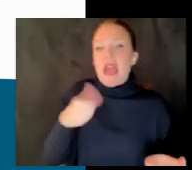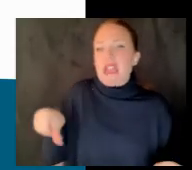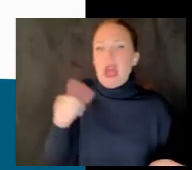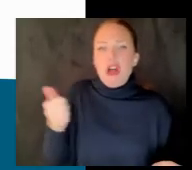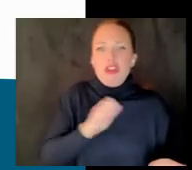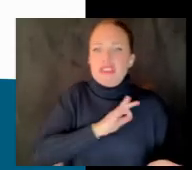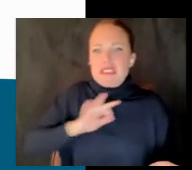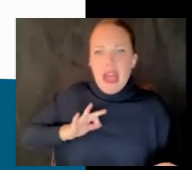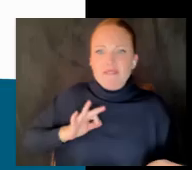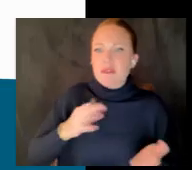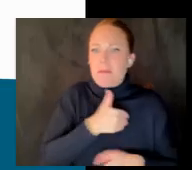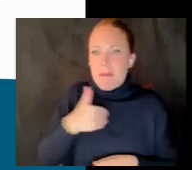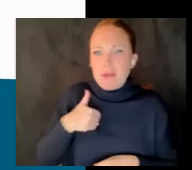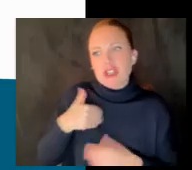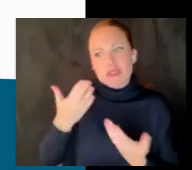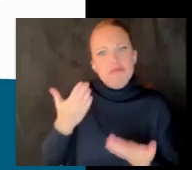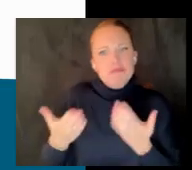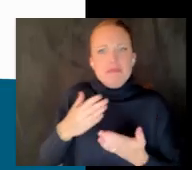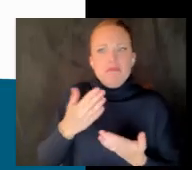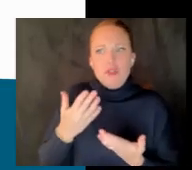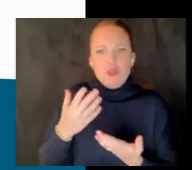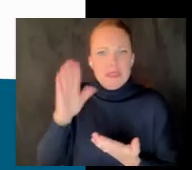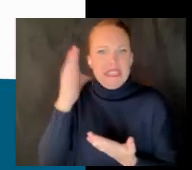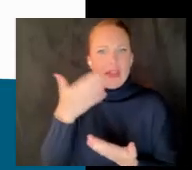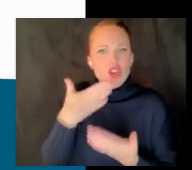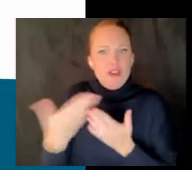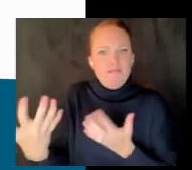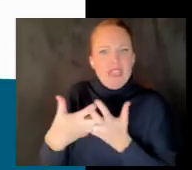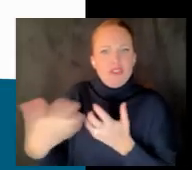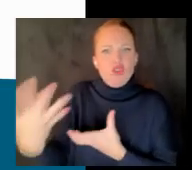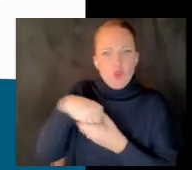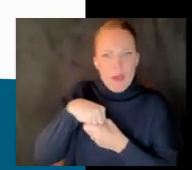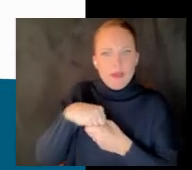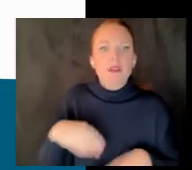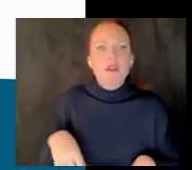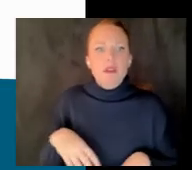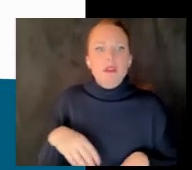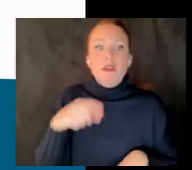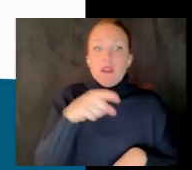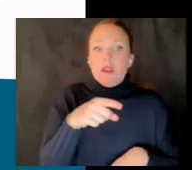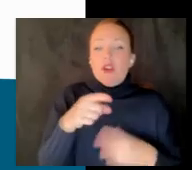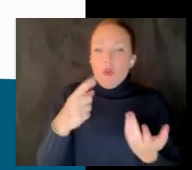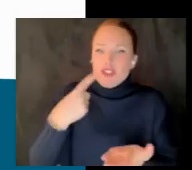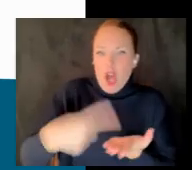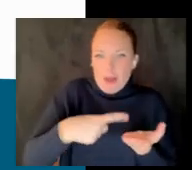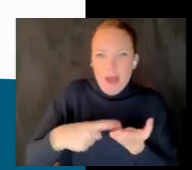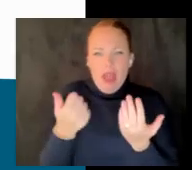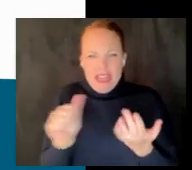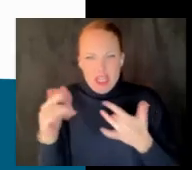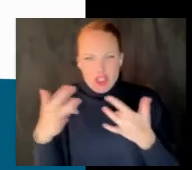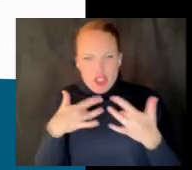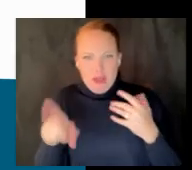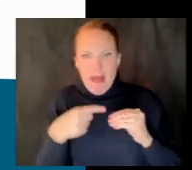as appropriate. Additional staff members is dependent on the concerns regarding the student. For example, if there